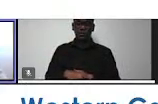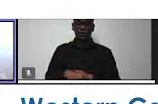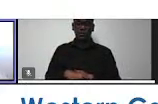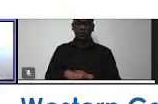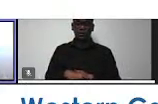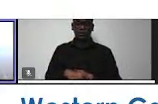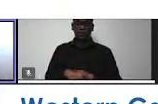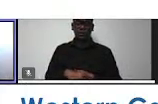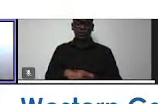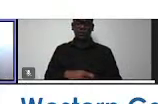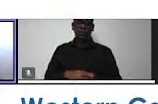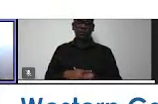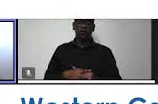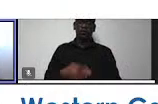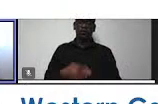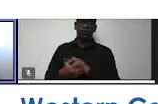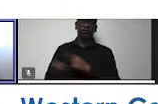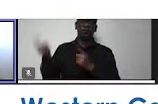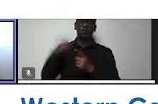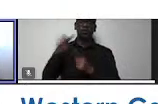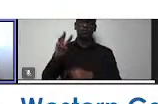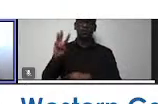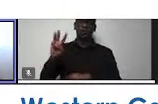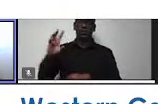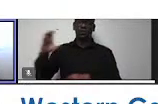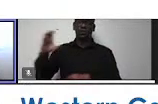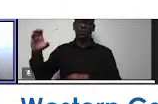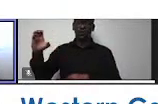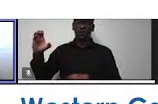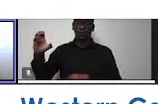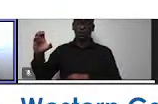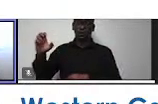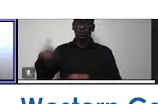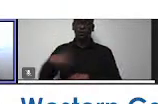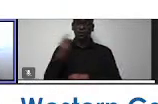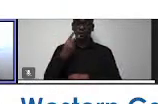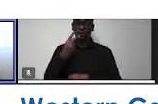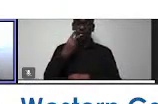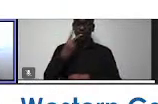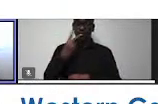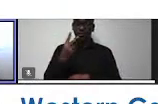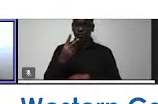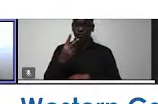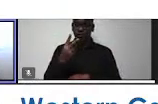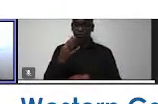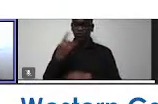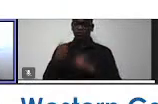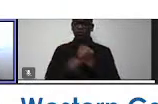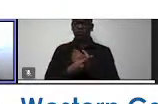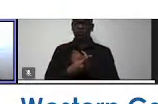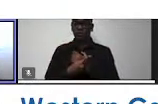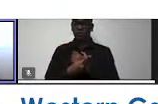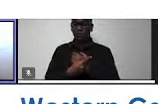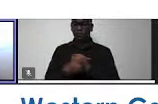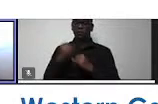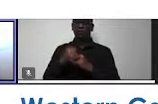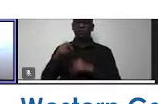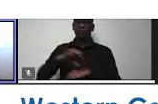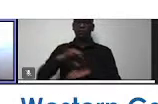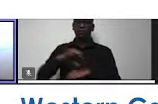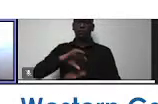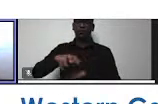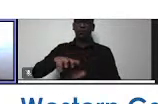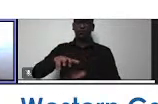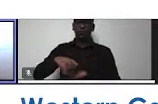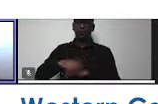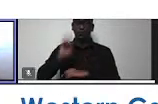Coming straight actually to the Western Cape, so that you can see what is actually happening, you know, within the province. The edible fruits